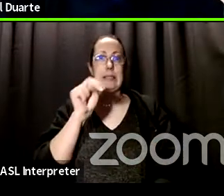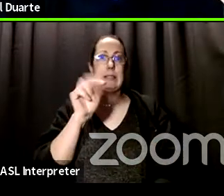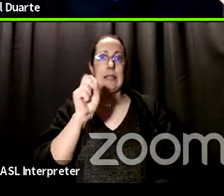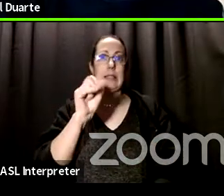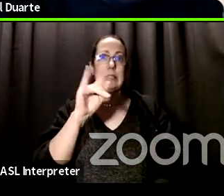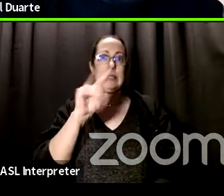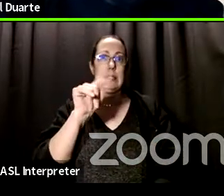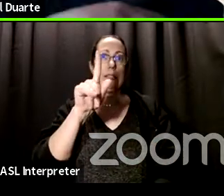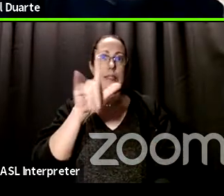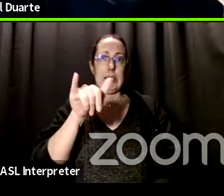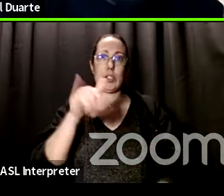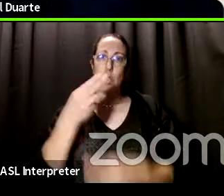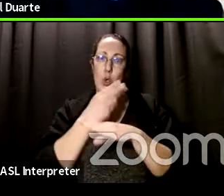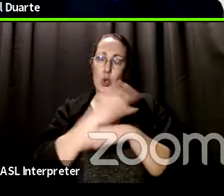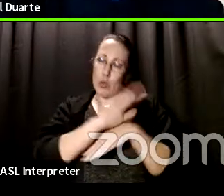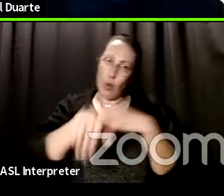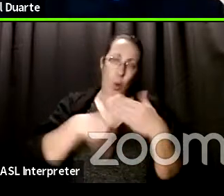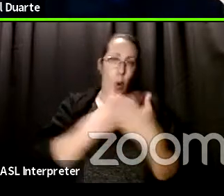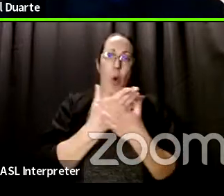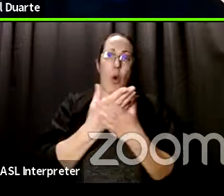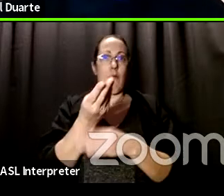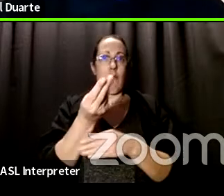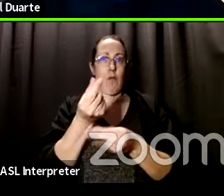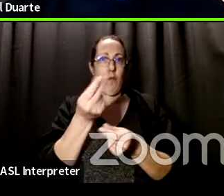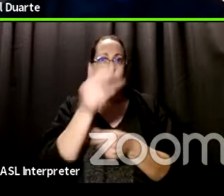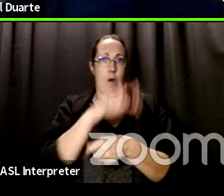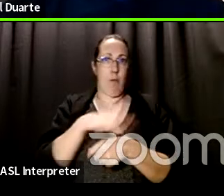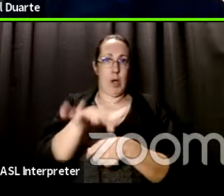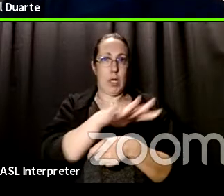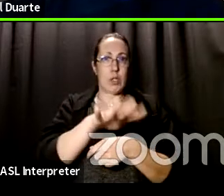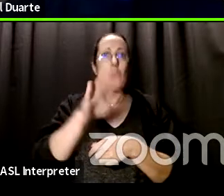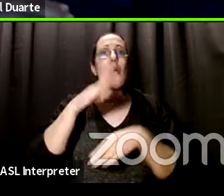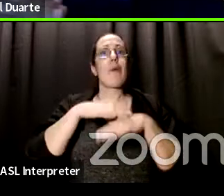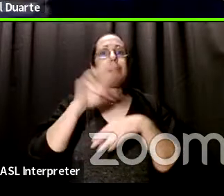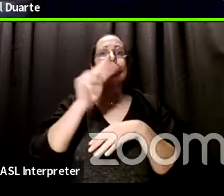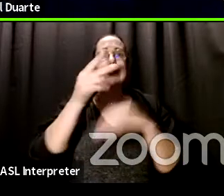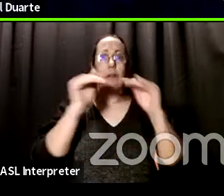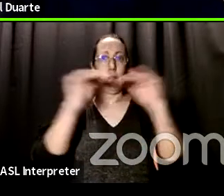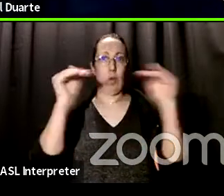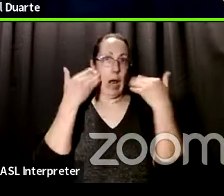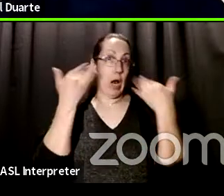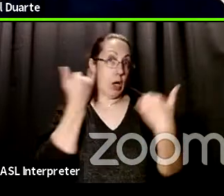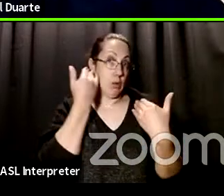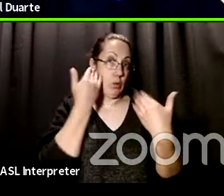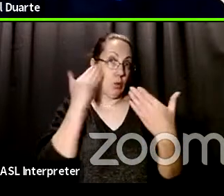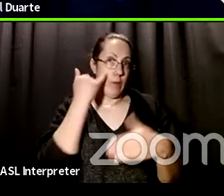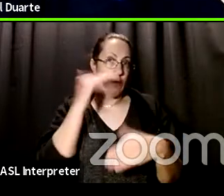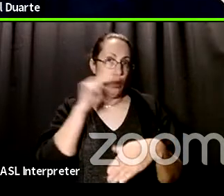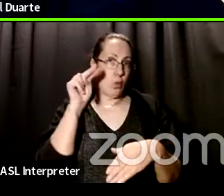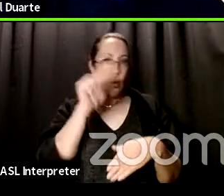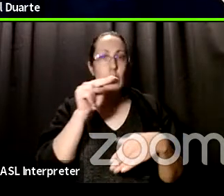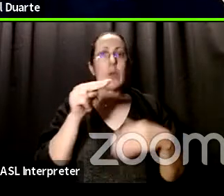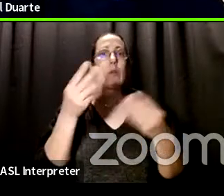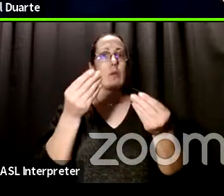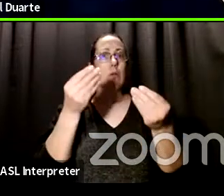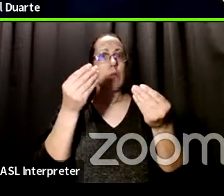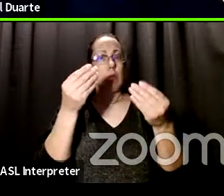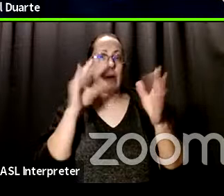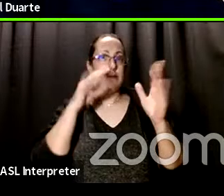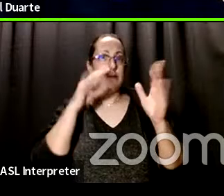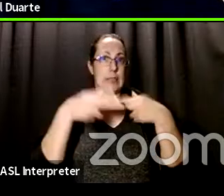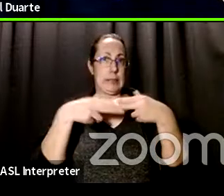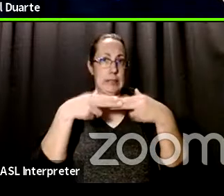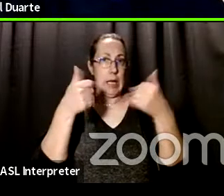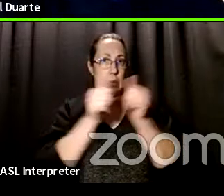really on the second floor. I don't know if you had the opportunity to look at that slide where it shows the deck on the second floor, and that's